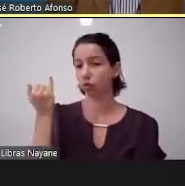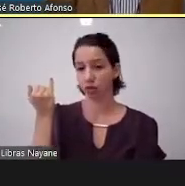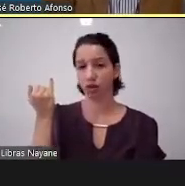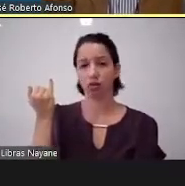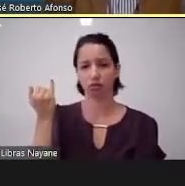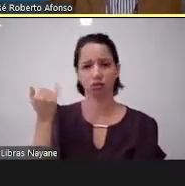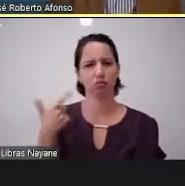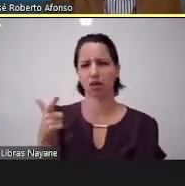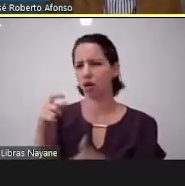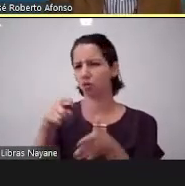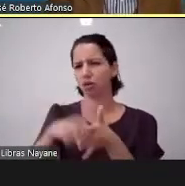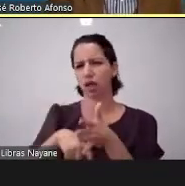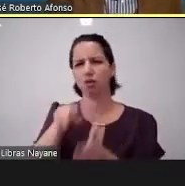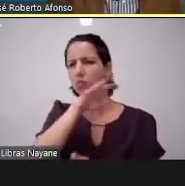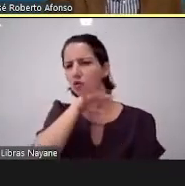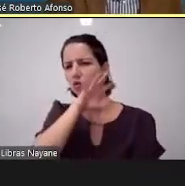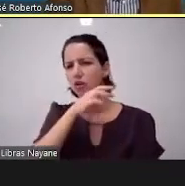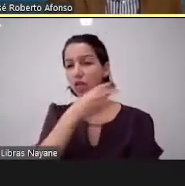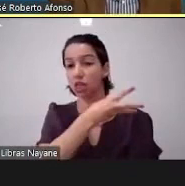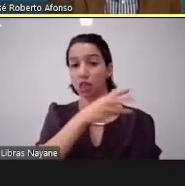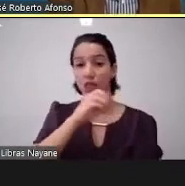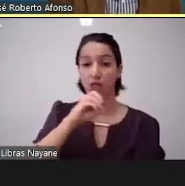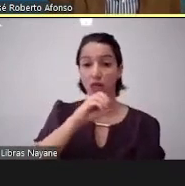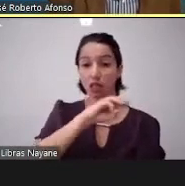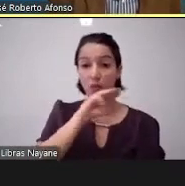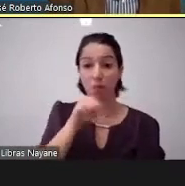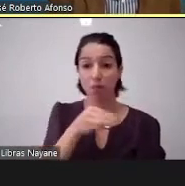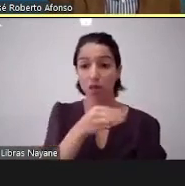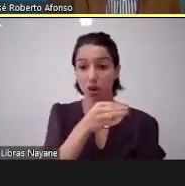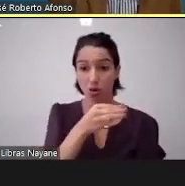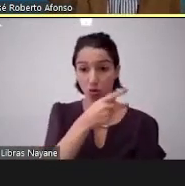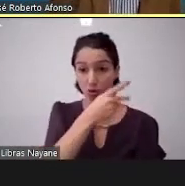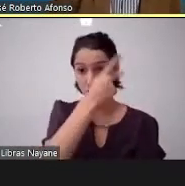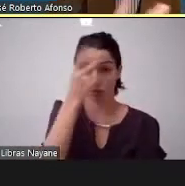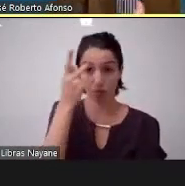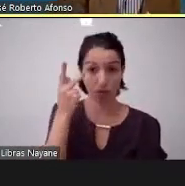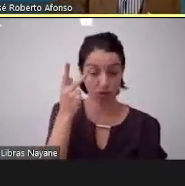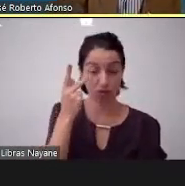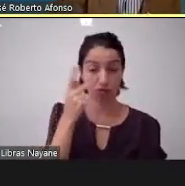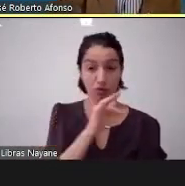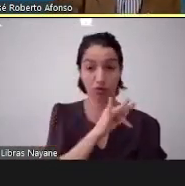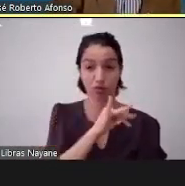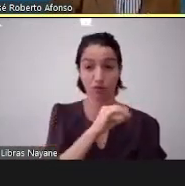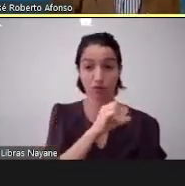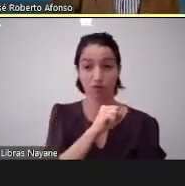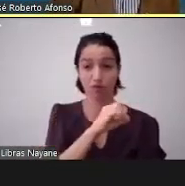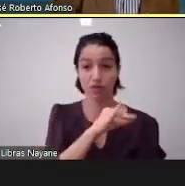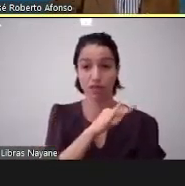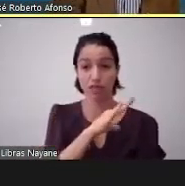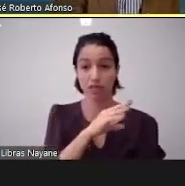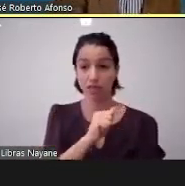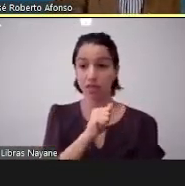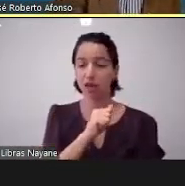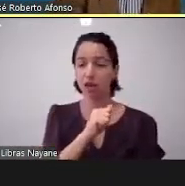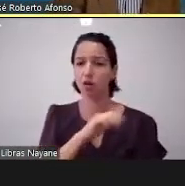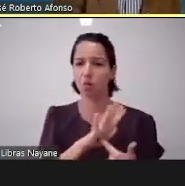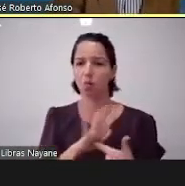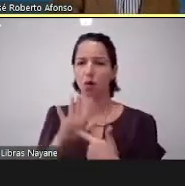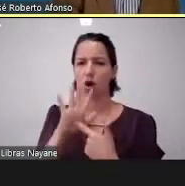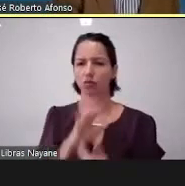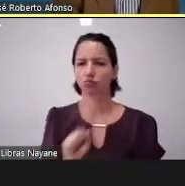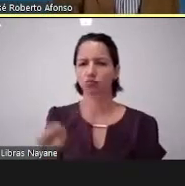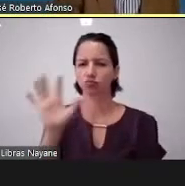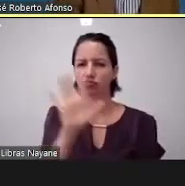statement. So among these world of 30 million people that do